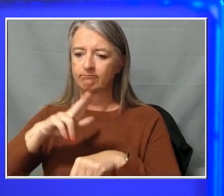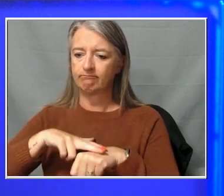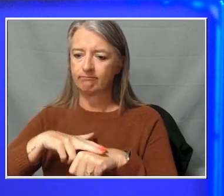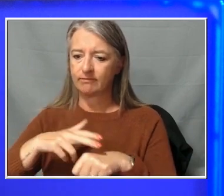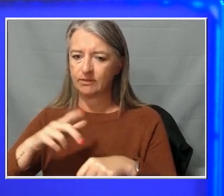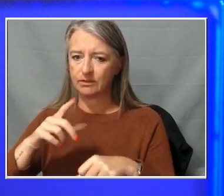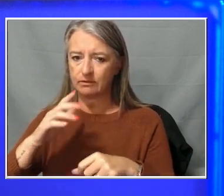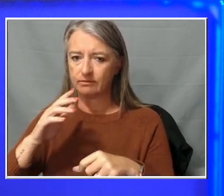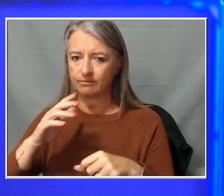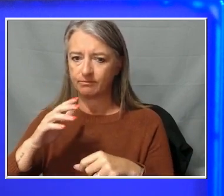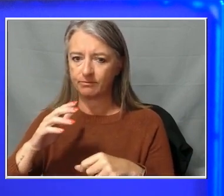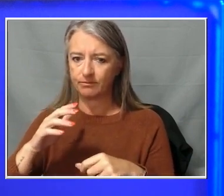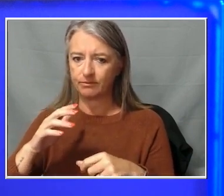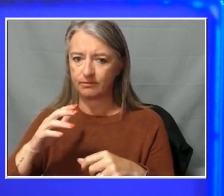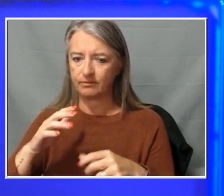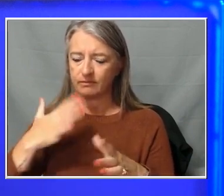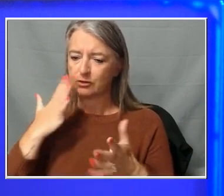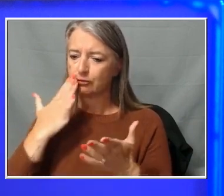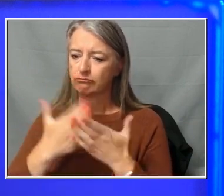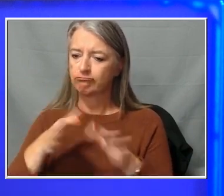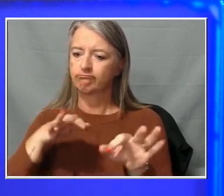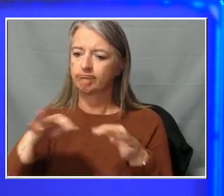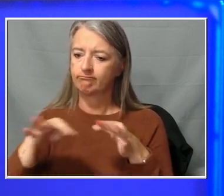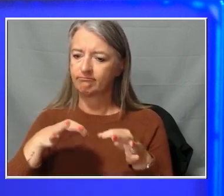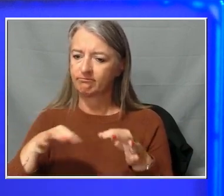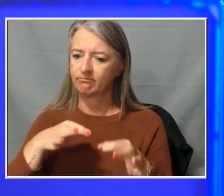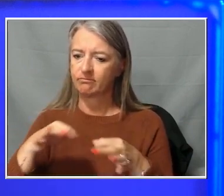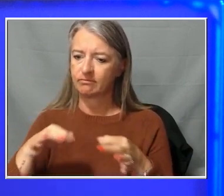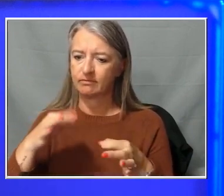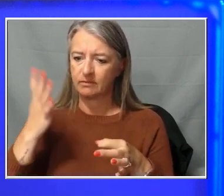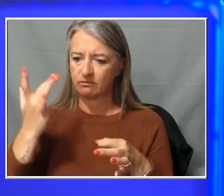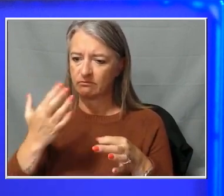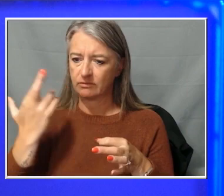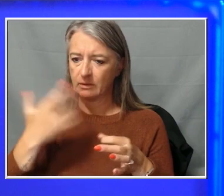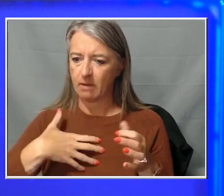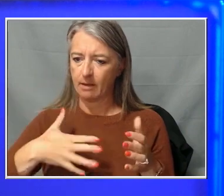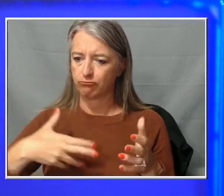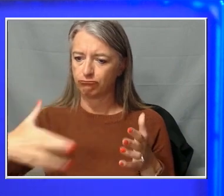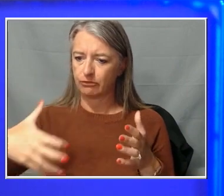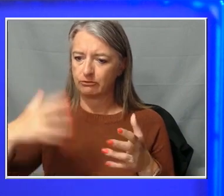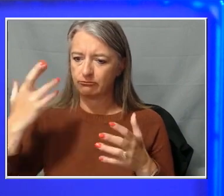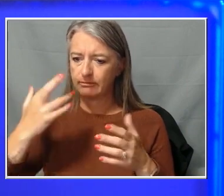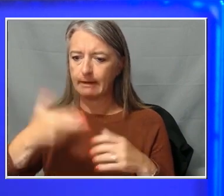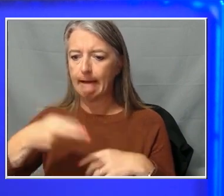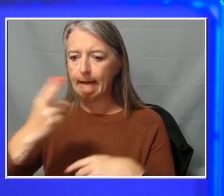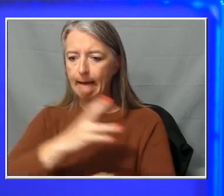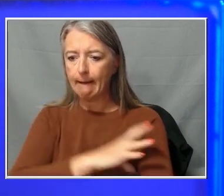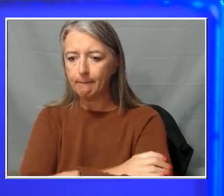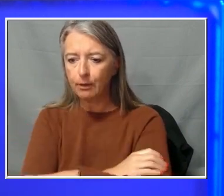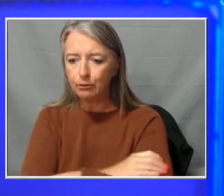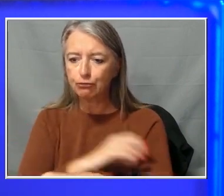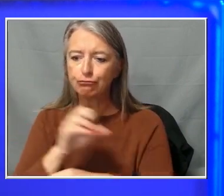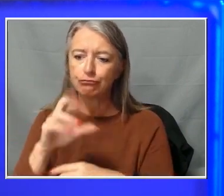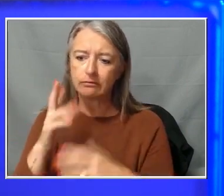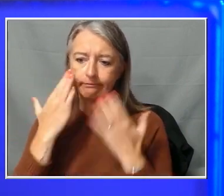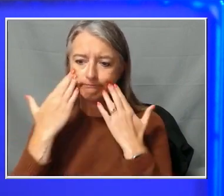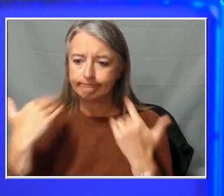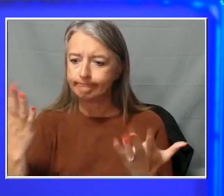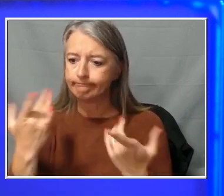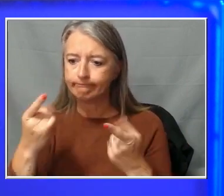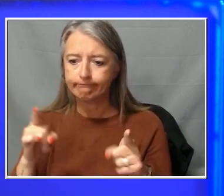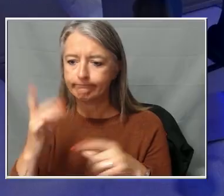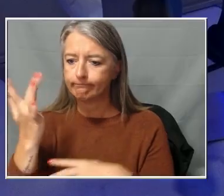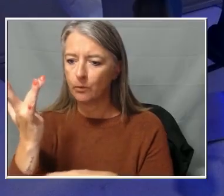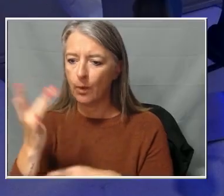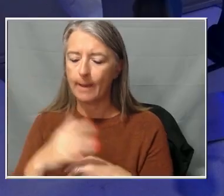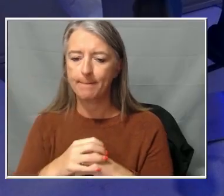good explanation that this would be just my pregnancy, maybe high blood pressure, or who knows. And what